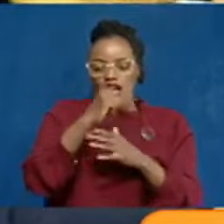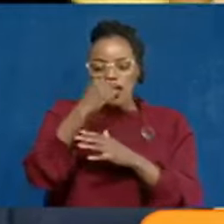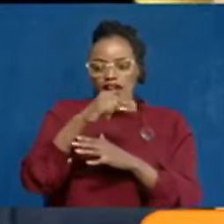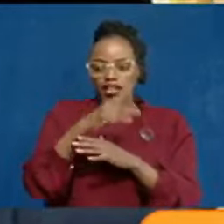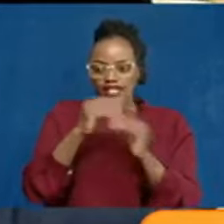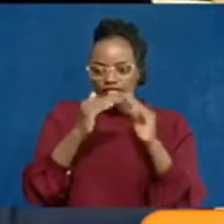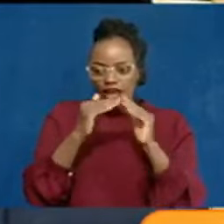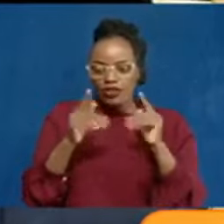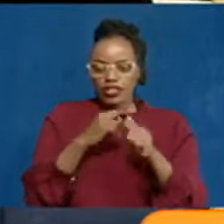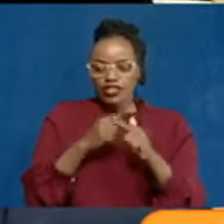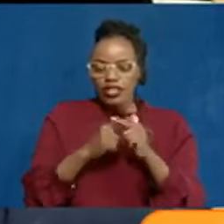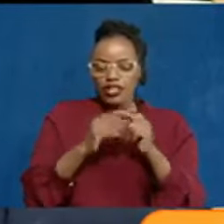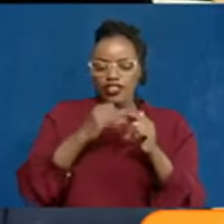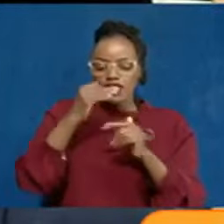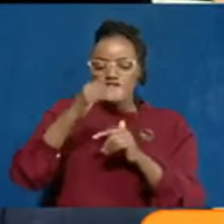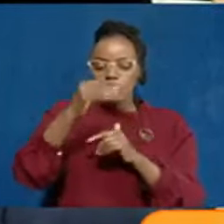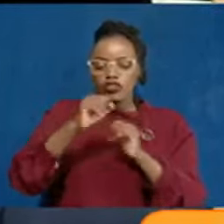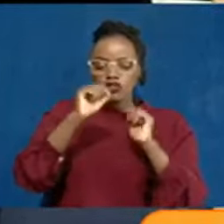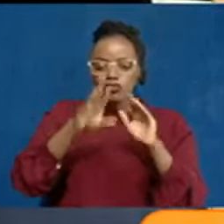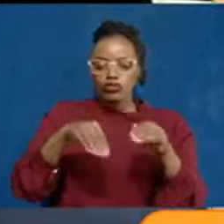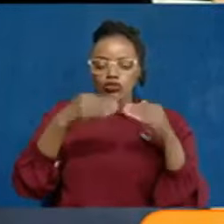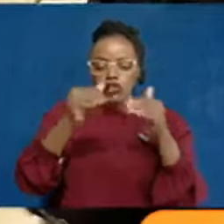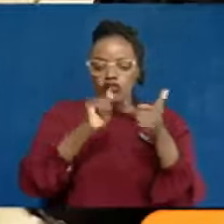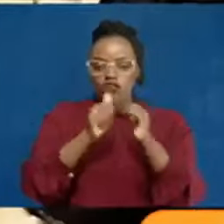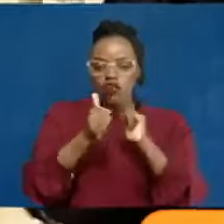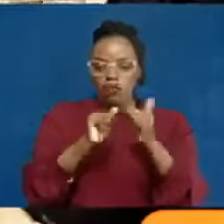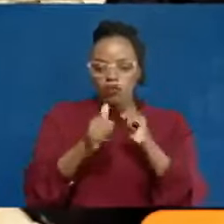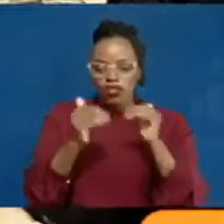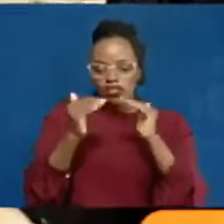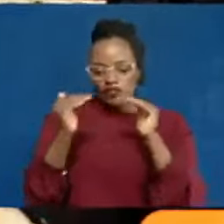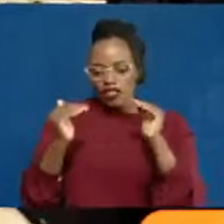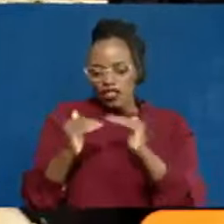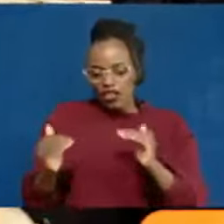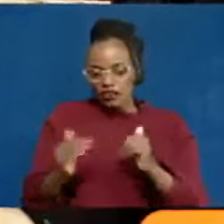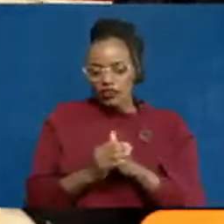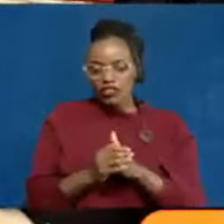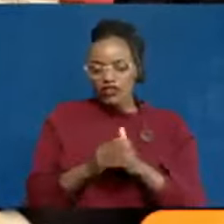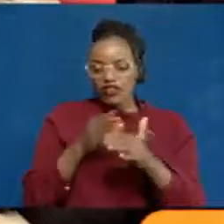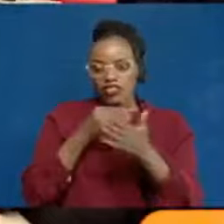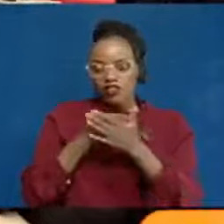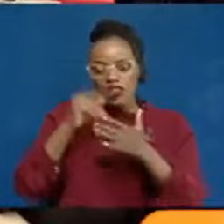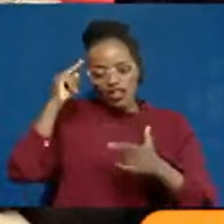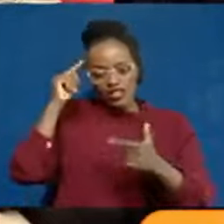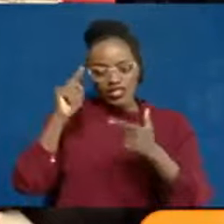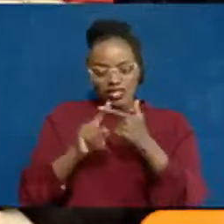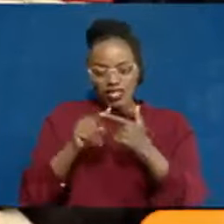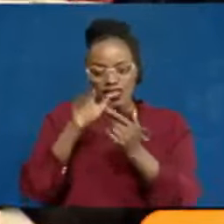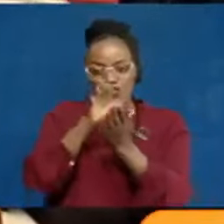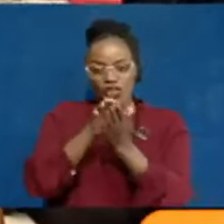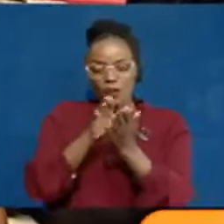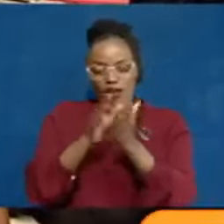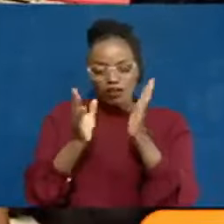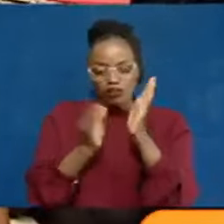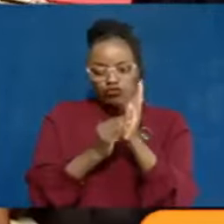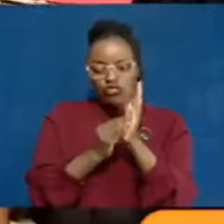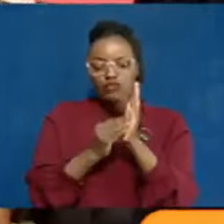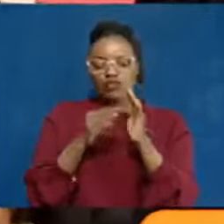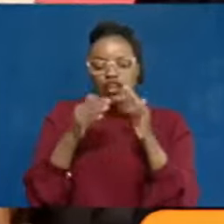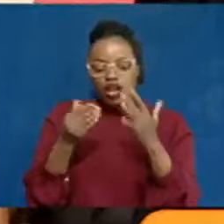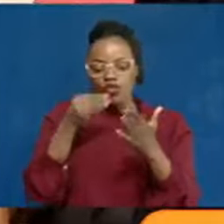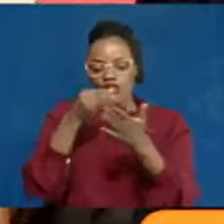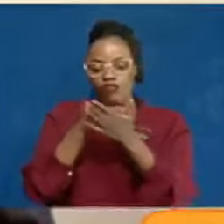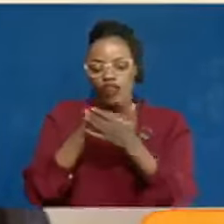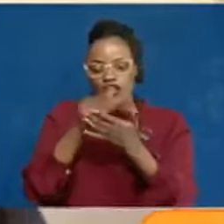we should be able in the coming future to give you competitive rates. By doubling its sustainable finance target, the bank is setting the tone for how the